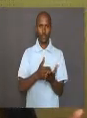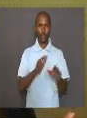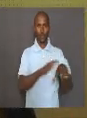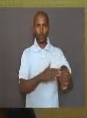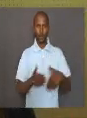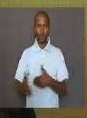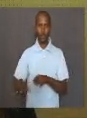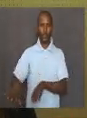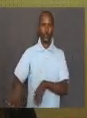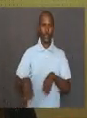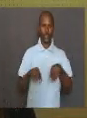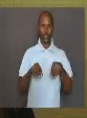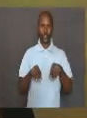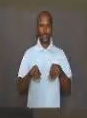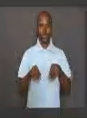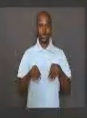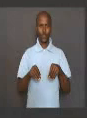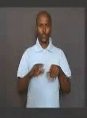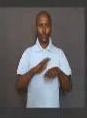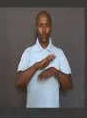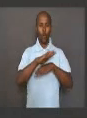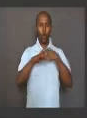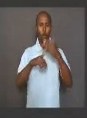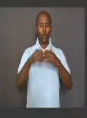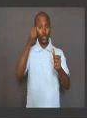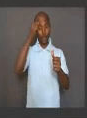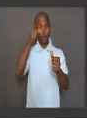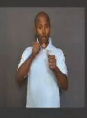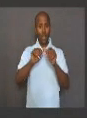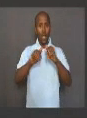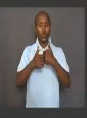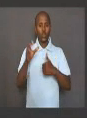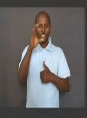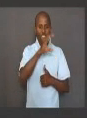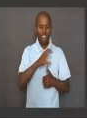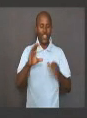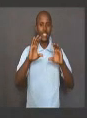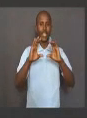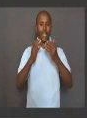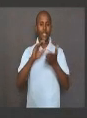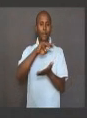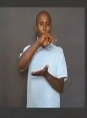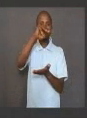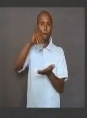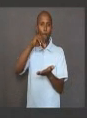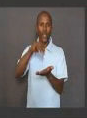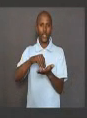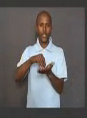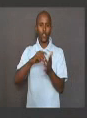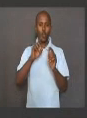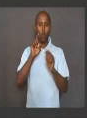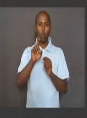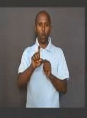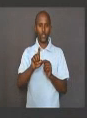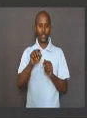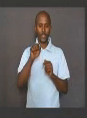Welcome back, students. Did you all remember how to find the class midpoint?